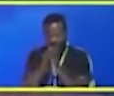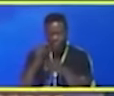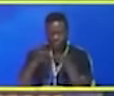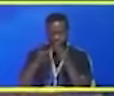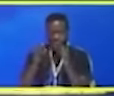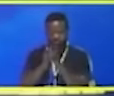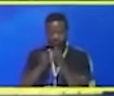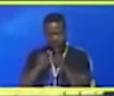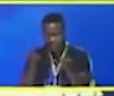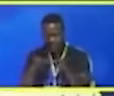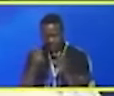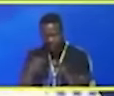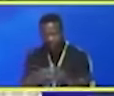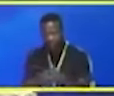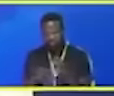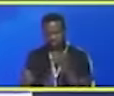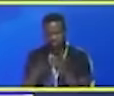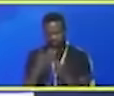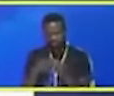visited a territory.